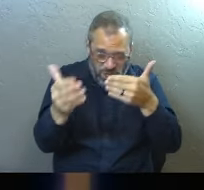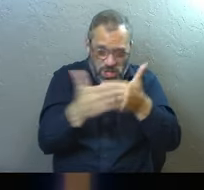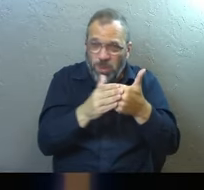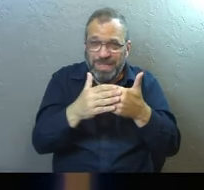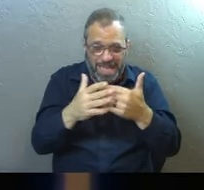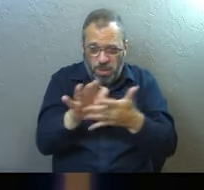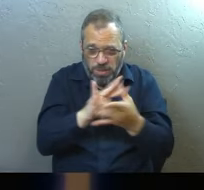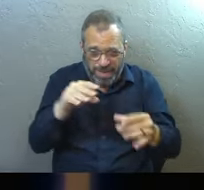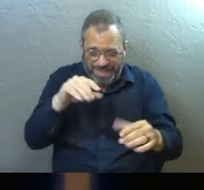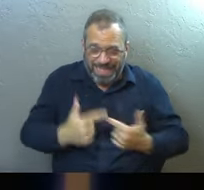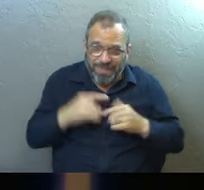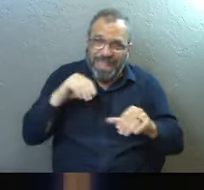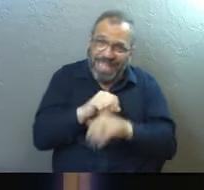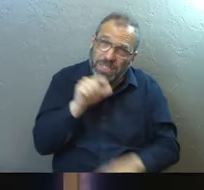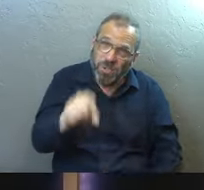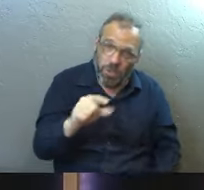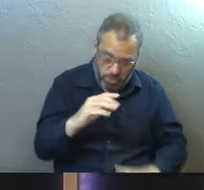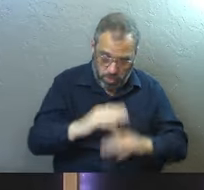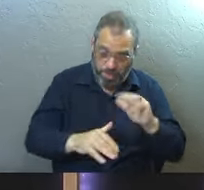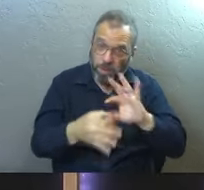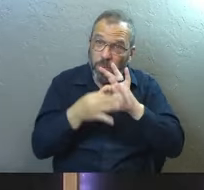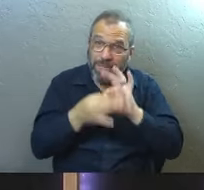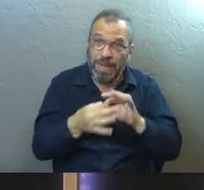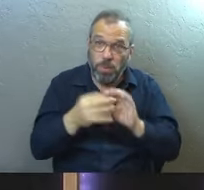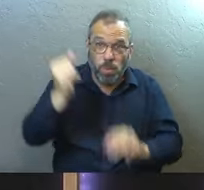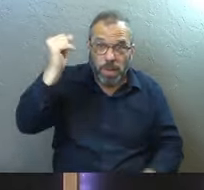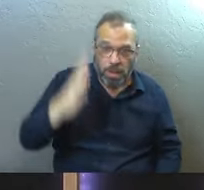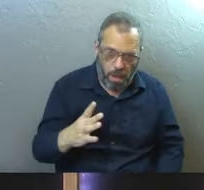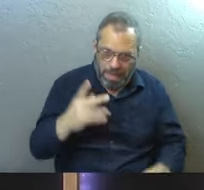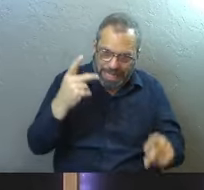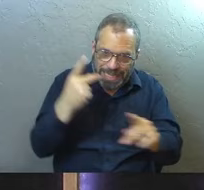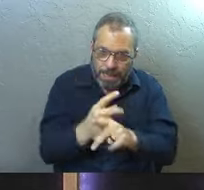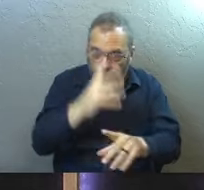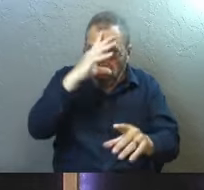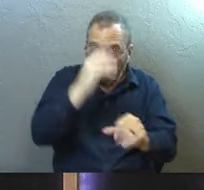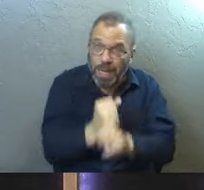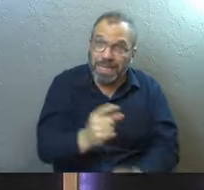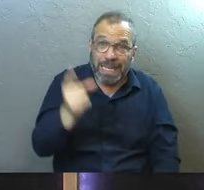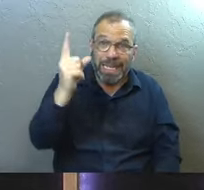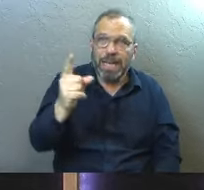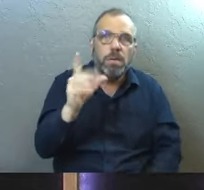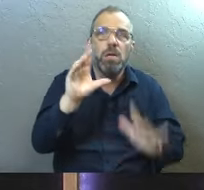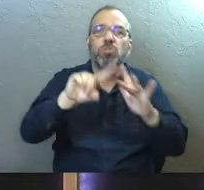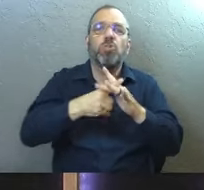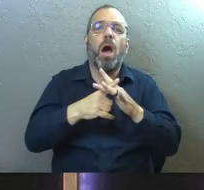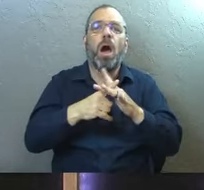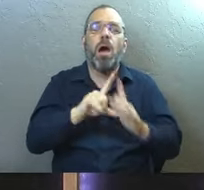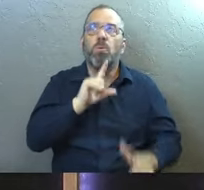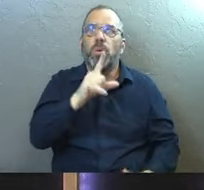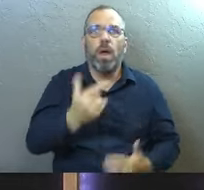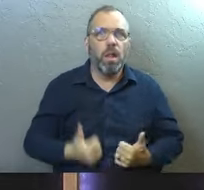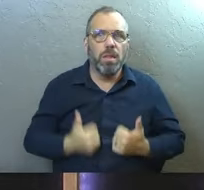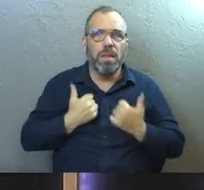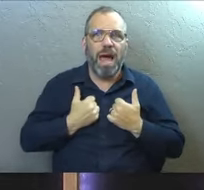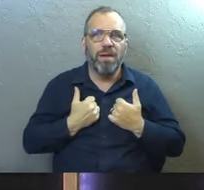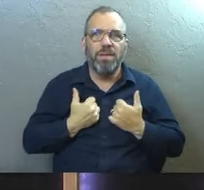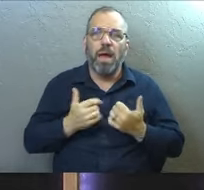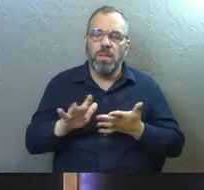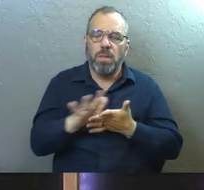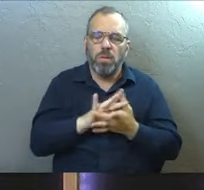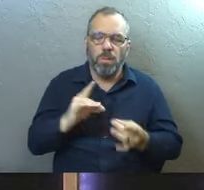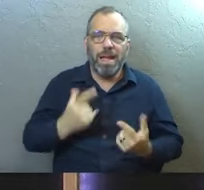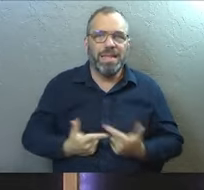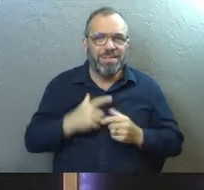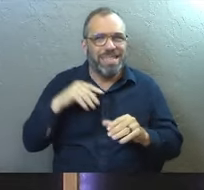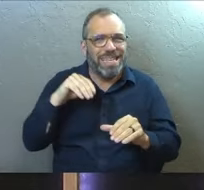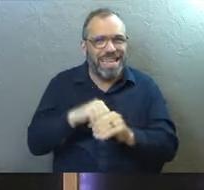as it gets. And so if we're gonna talk about building relationship with God and maintaining and trusting him, we have to start with the reality that he lives inside